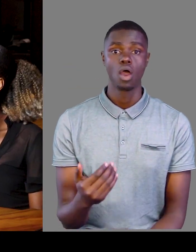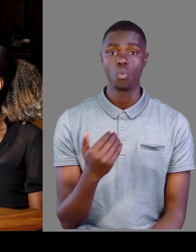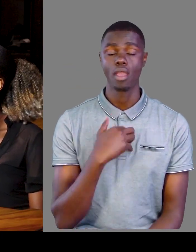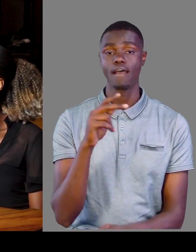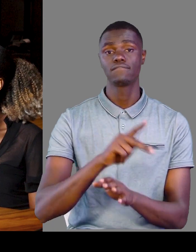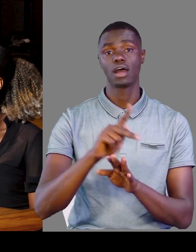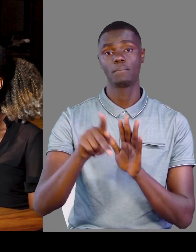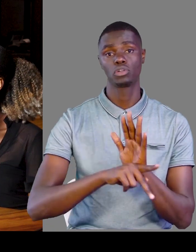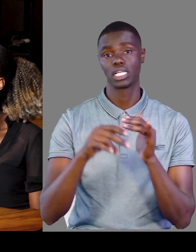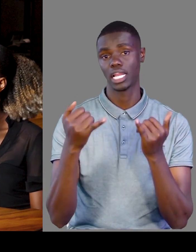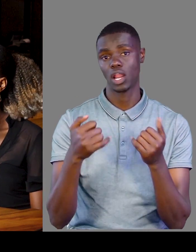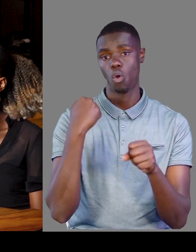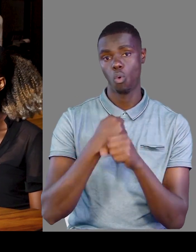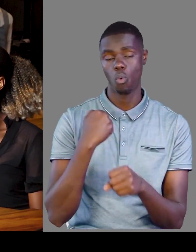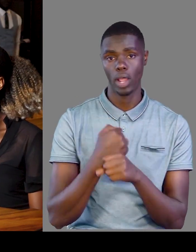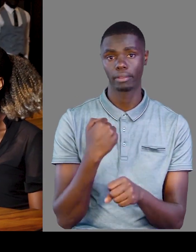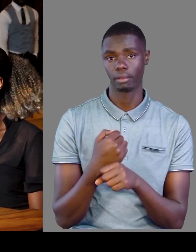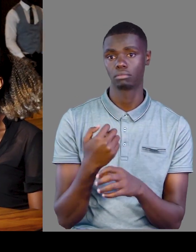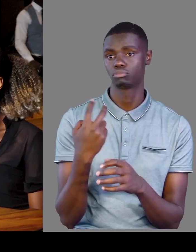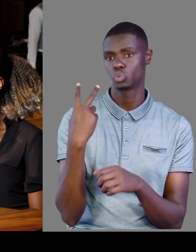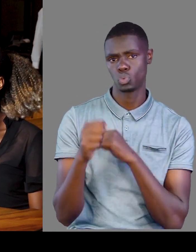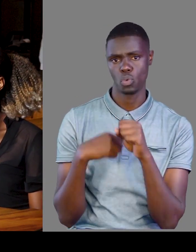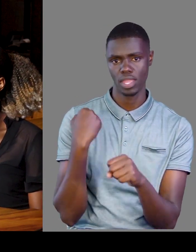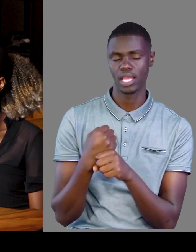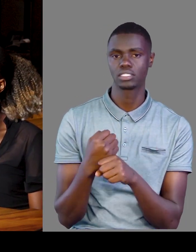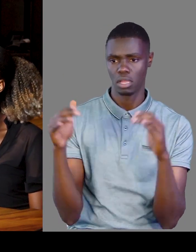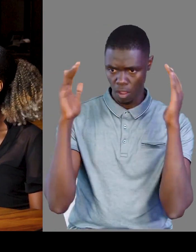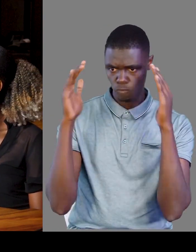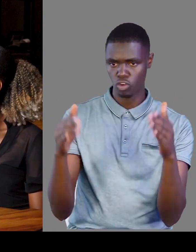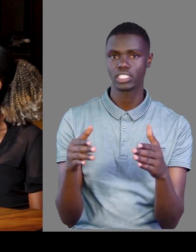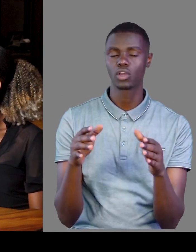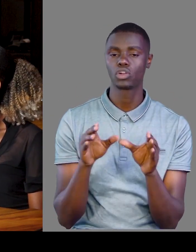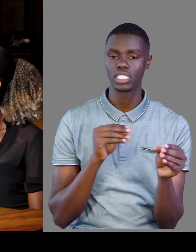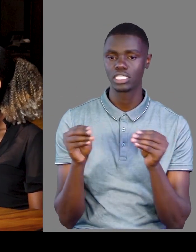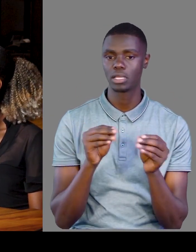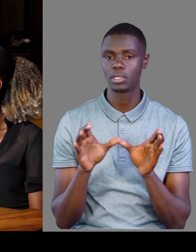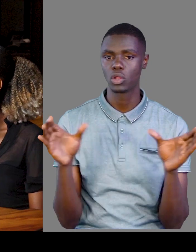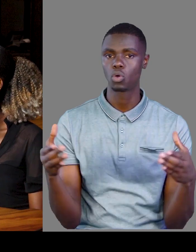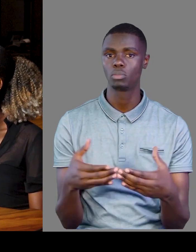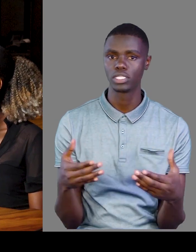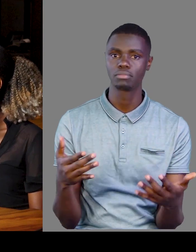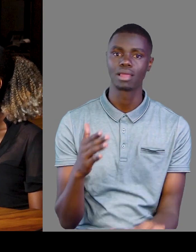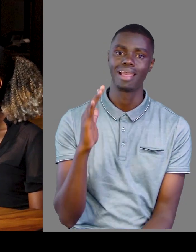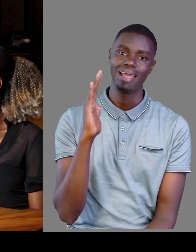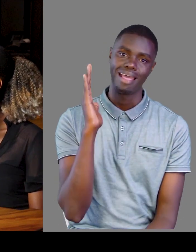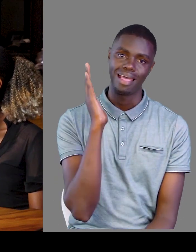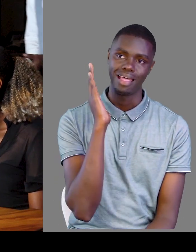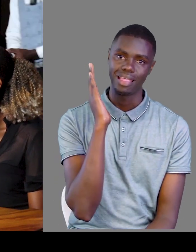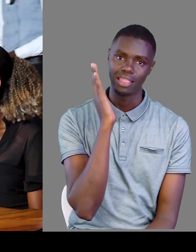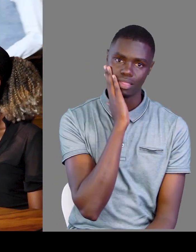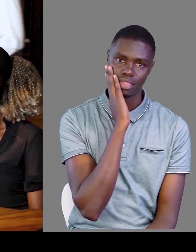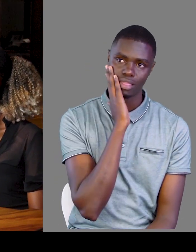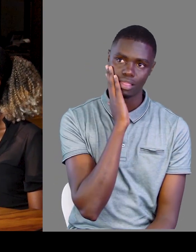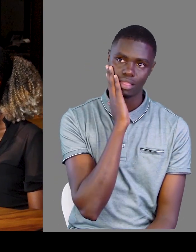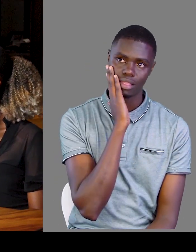we have a project right now working on like 2 years with disability community. The mother of disability